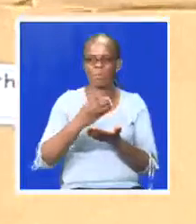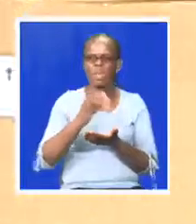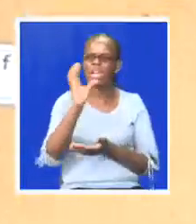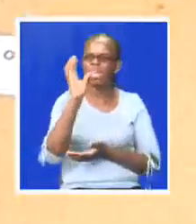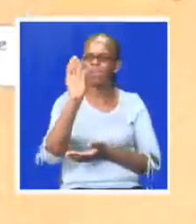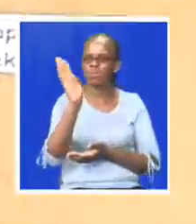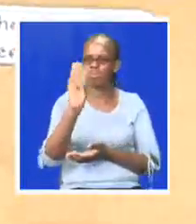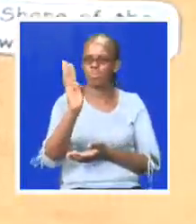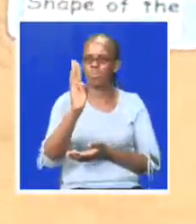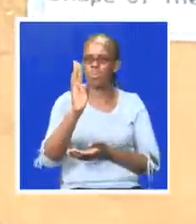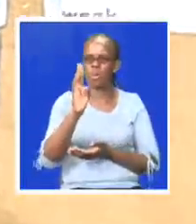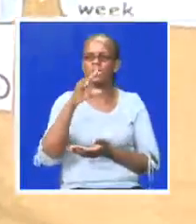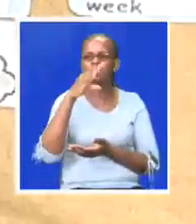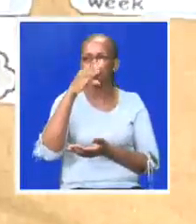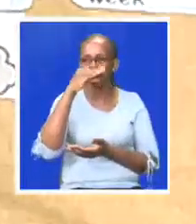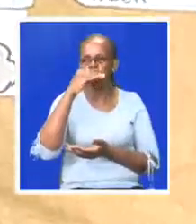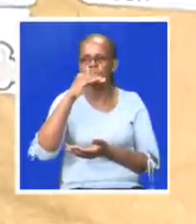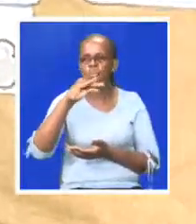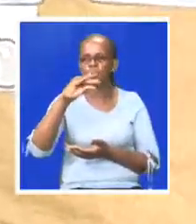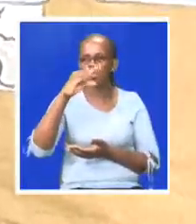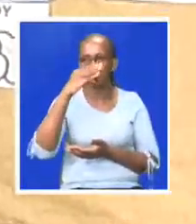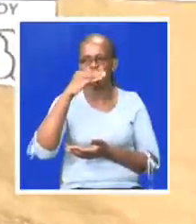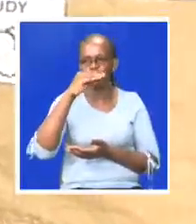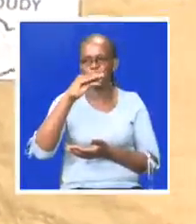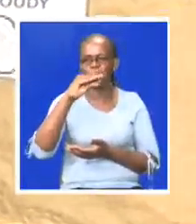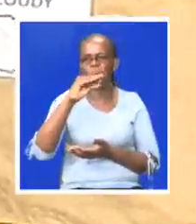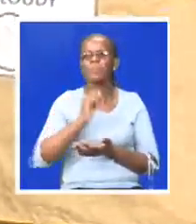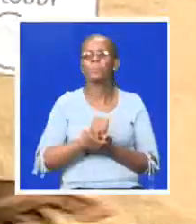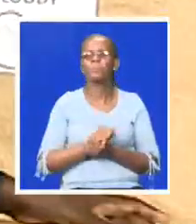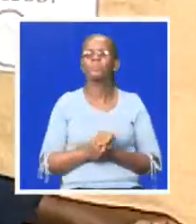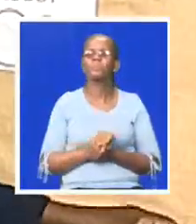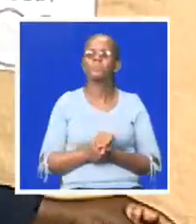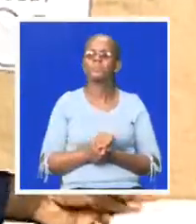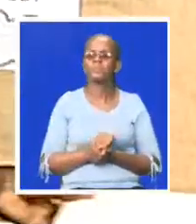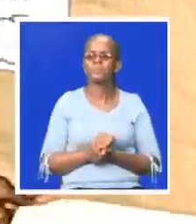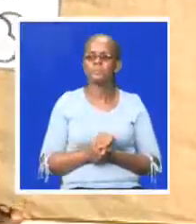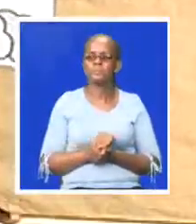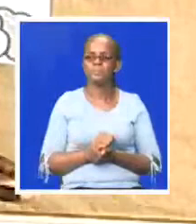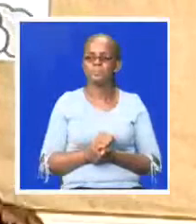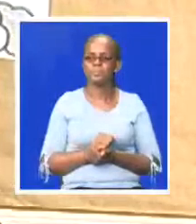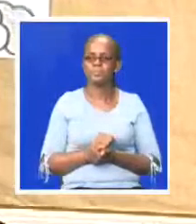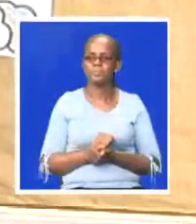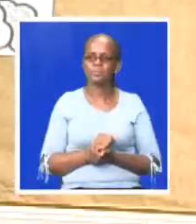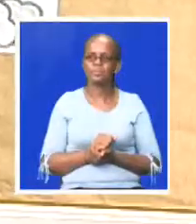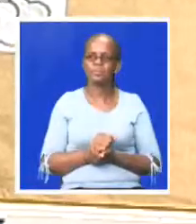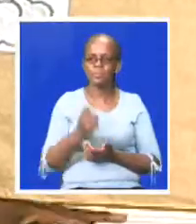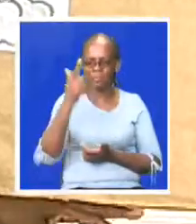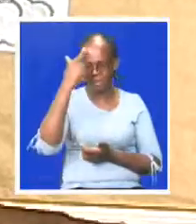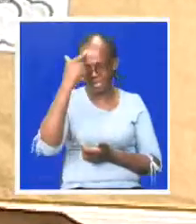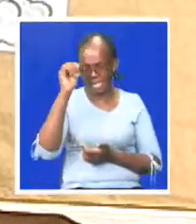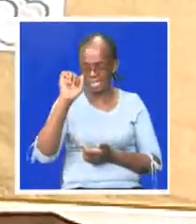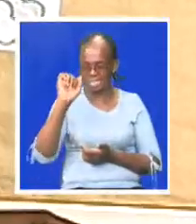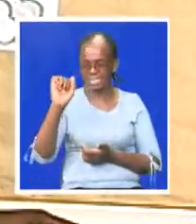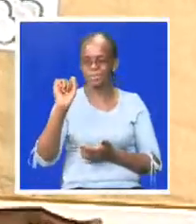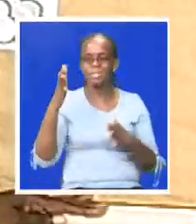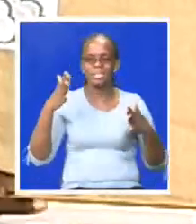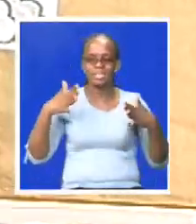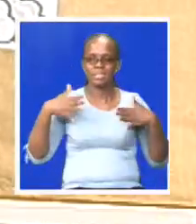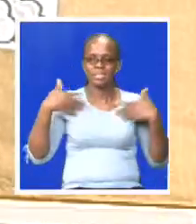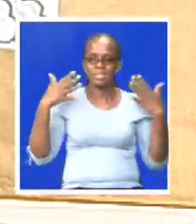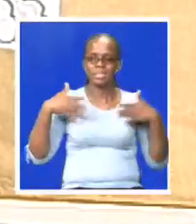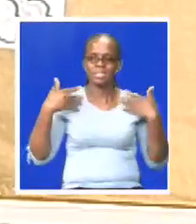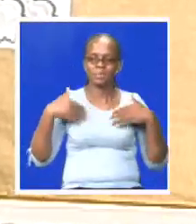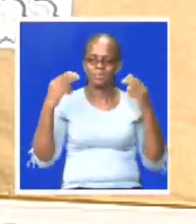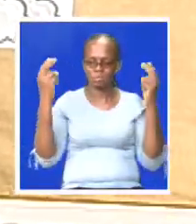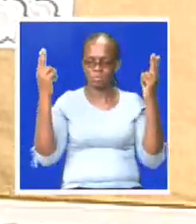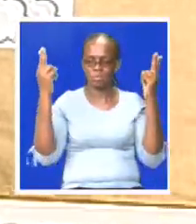color of the week is color white. Well done, boys and girls. I know you're so much excited about today's lesson.